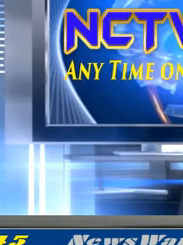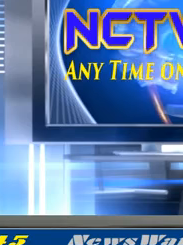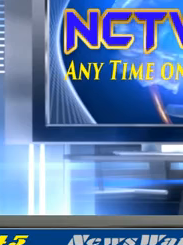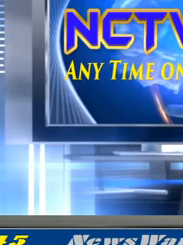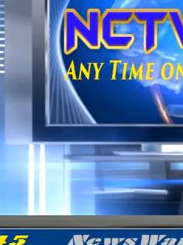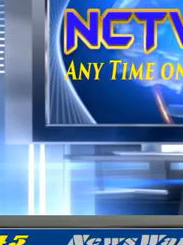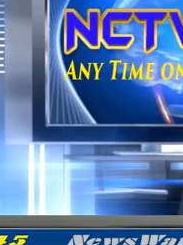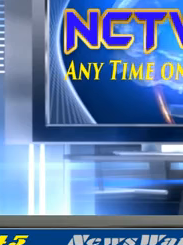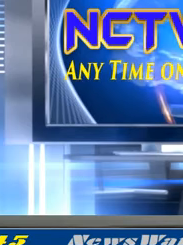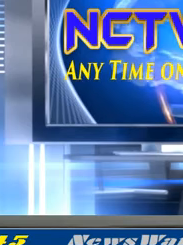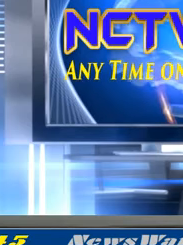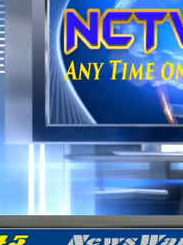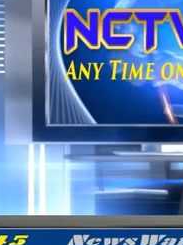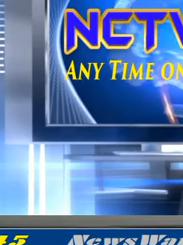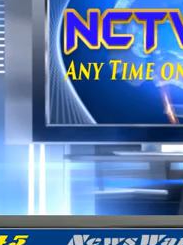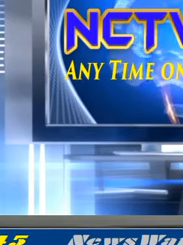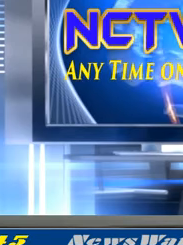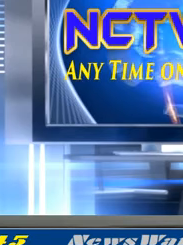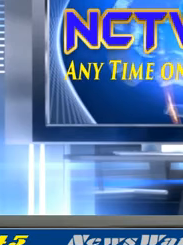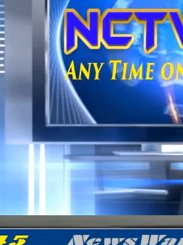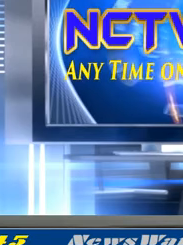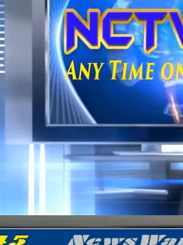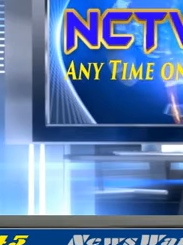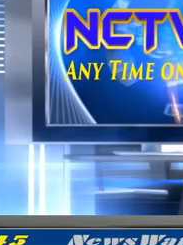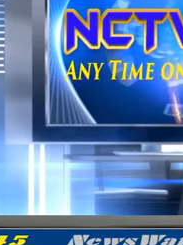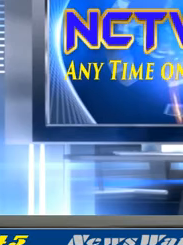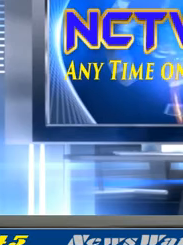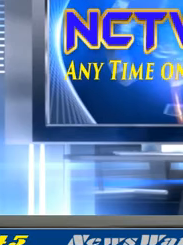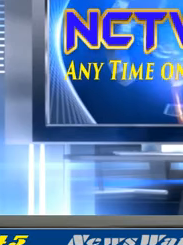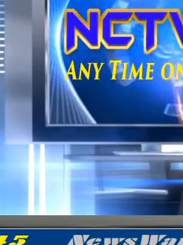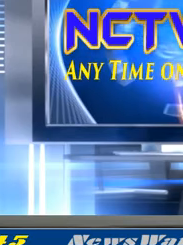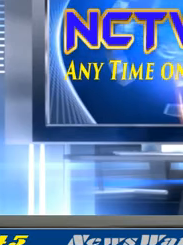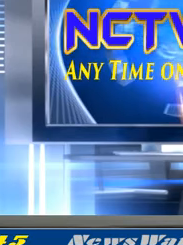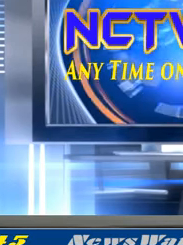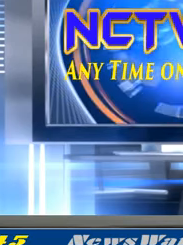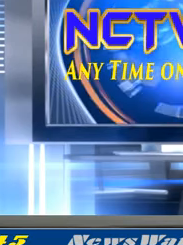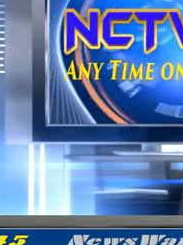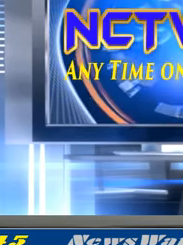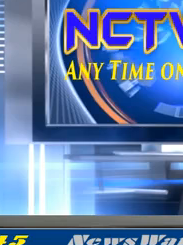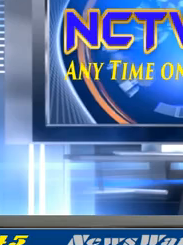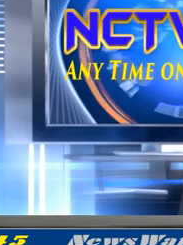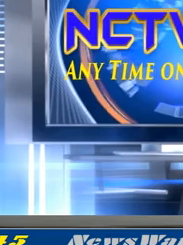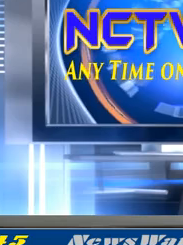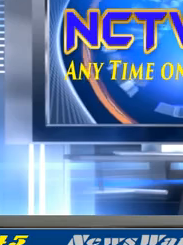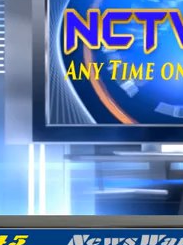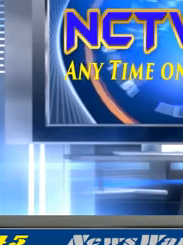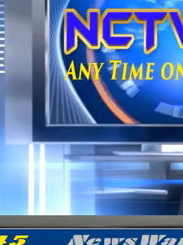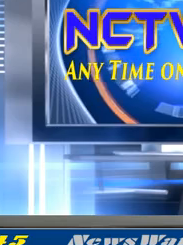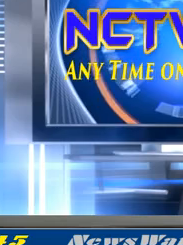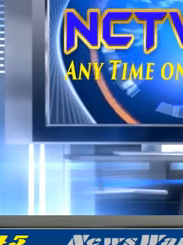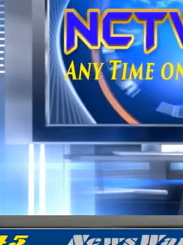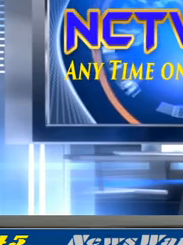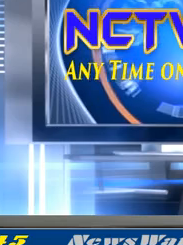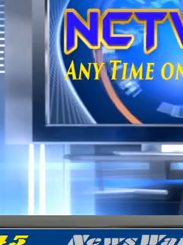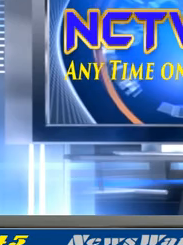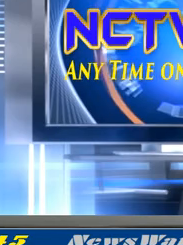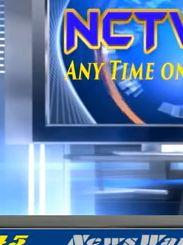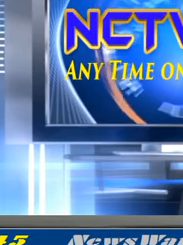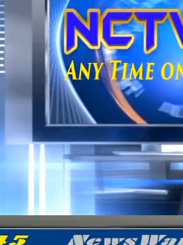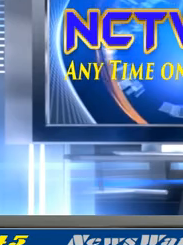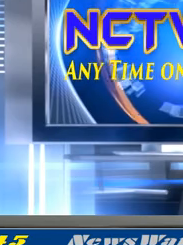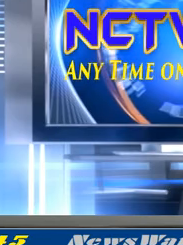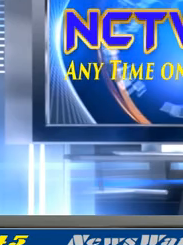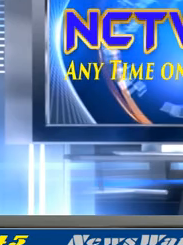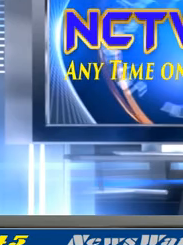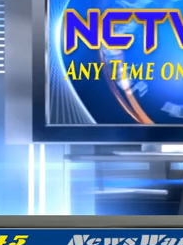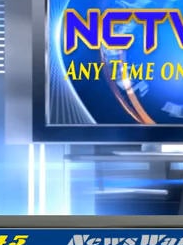May 1st. That was one of his first comments